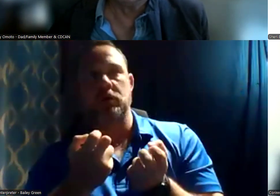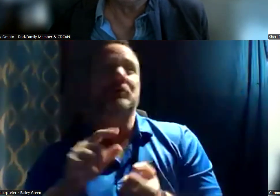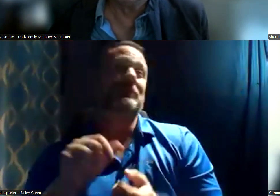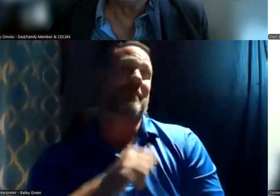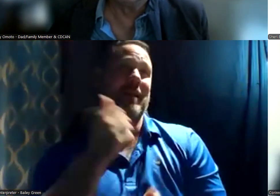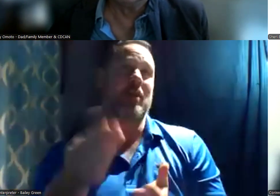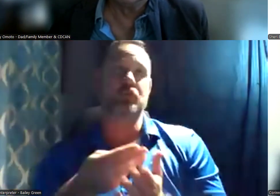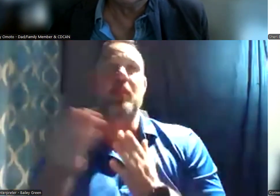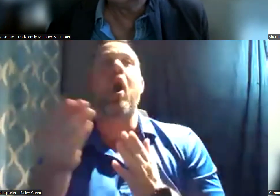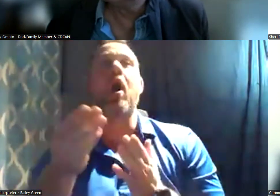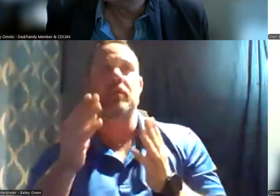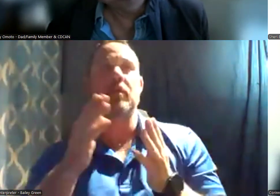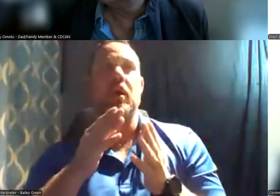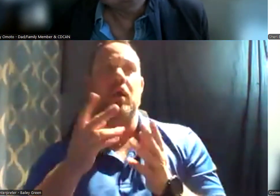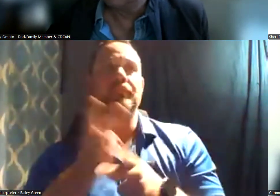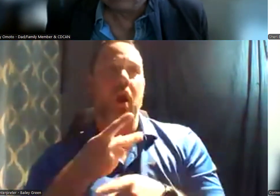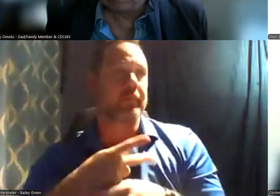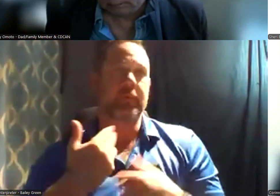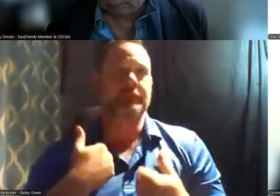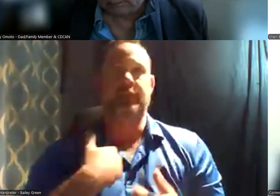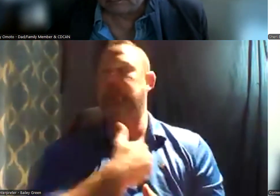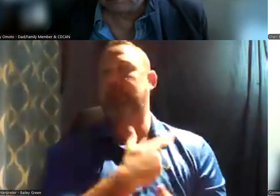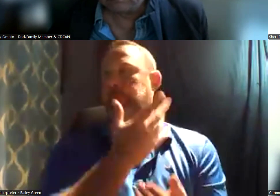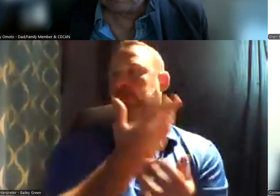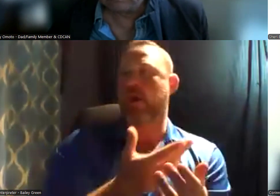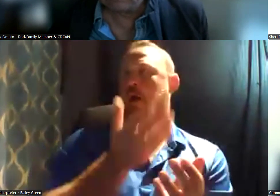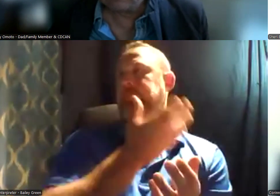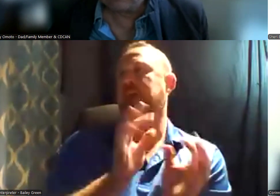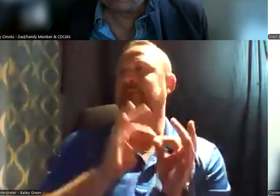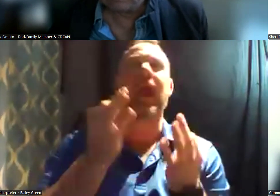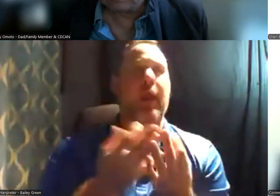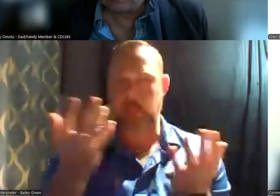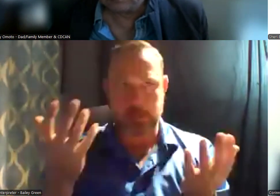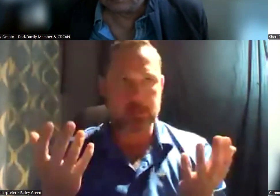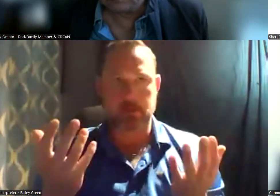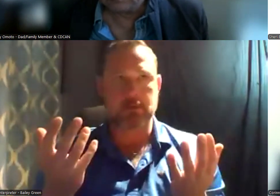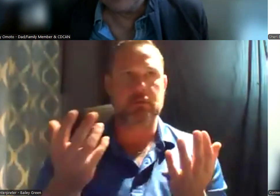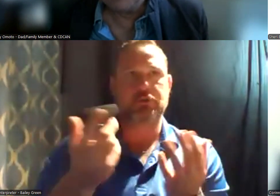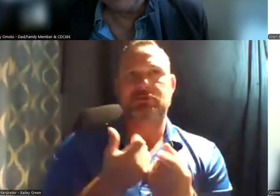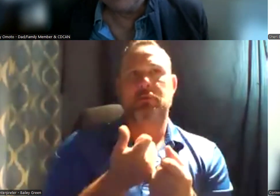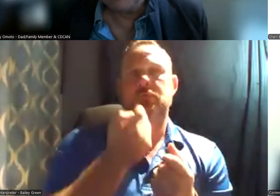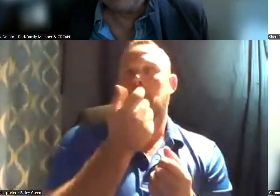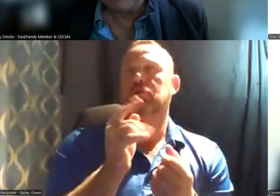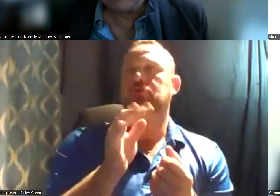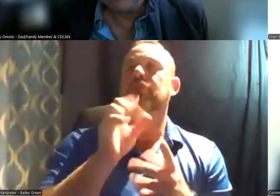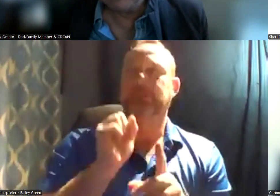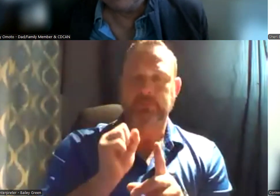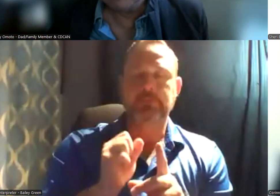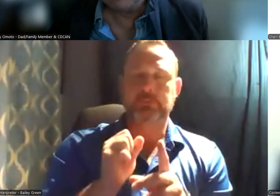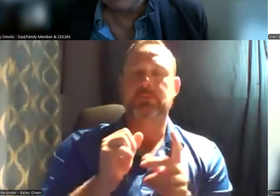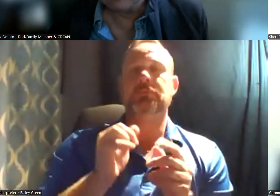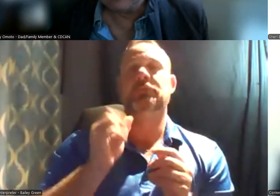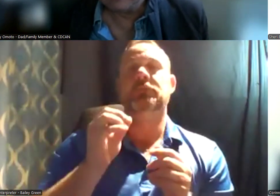the property is a member of somebody on that board's family. Little tricks. And so we just, if those of us